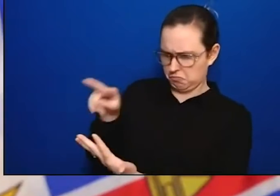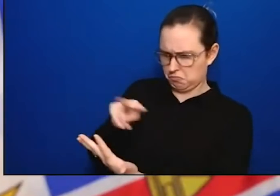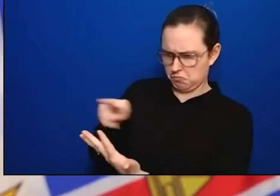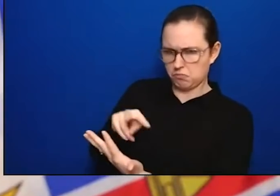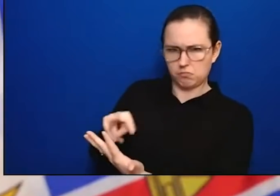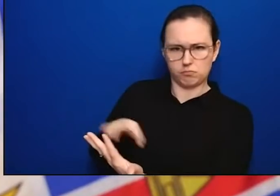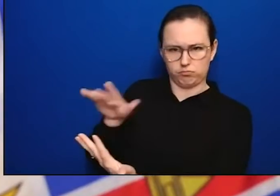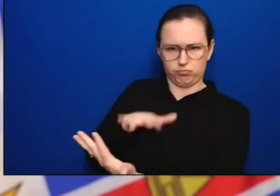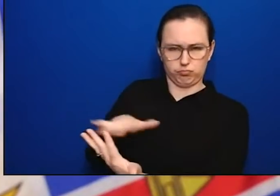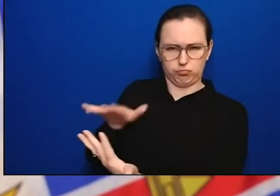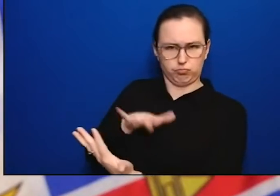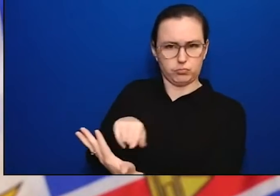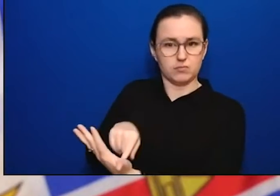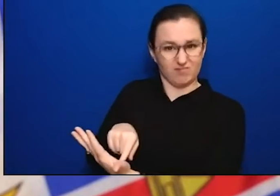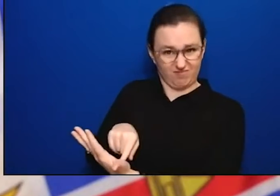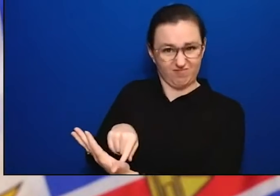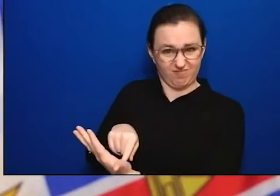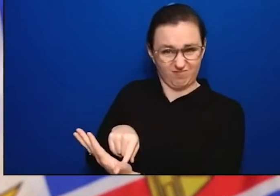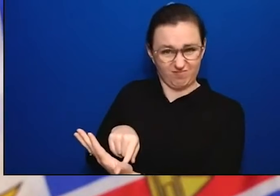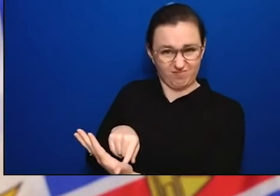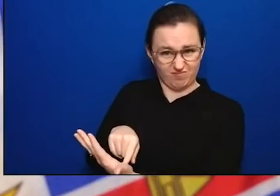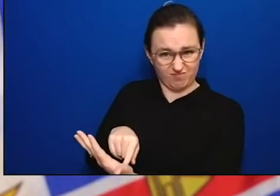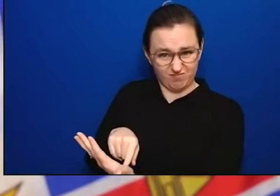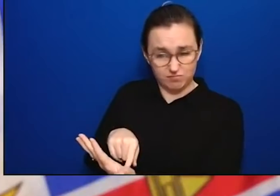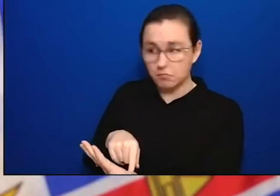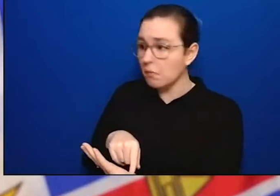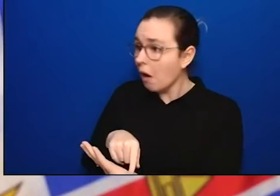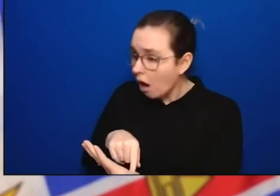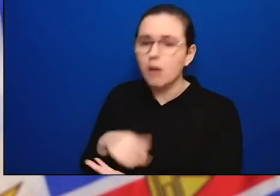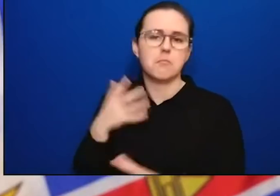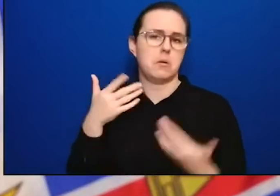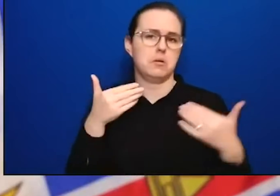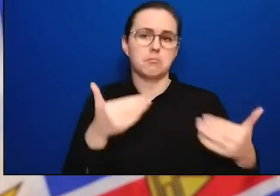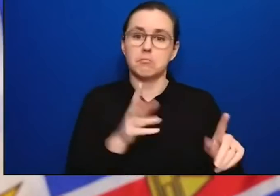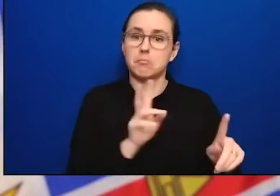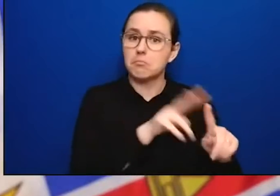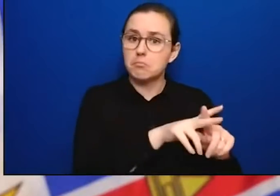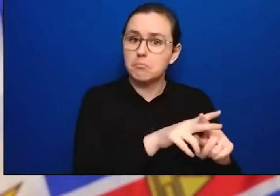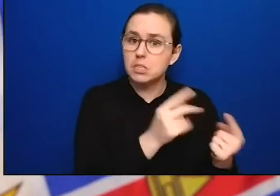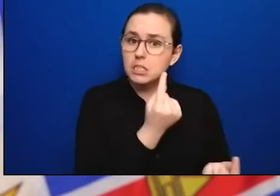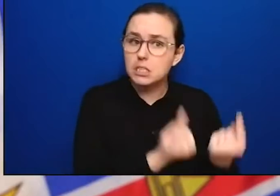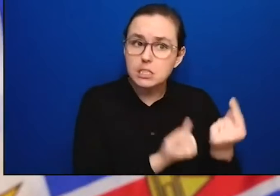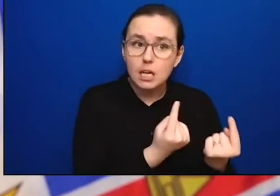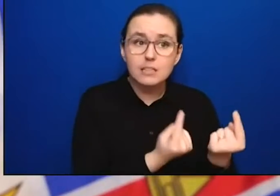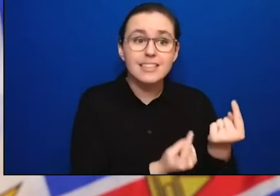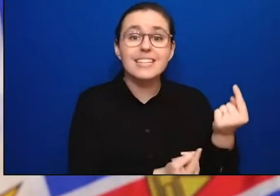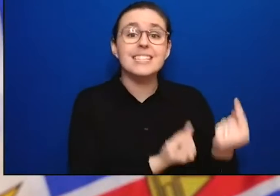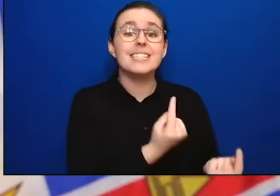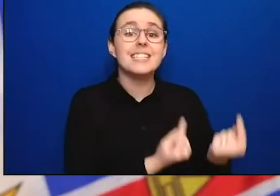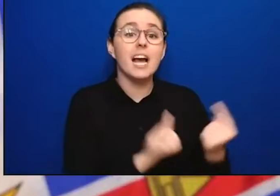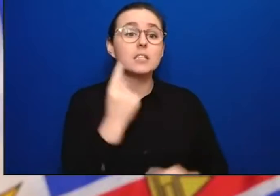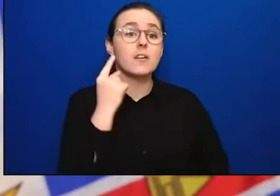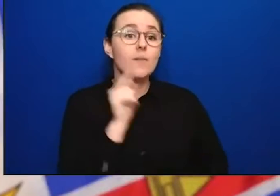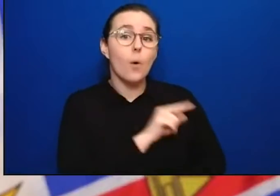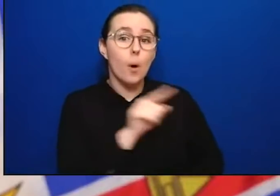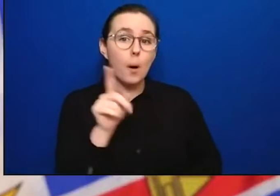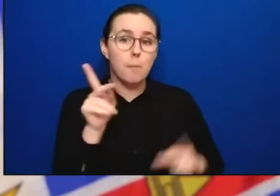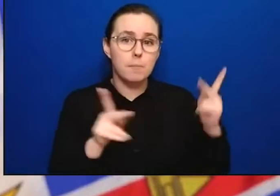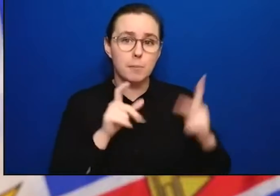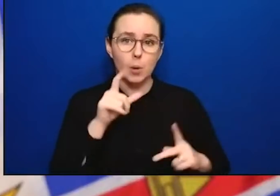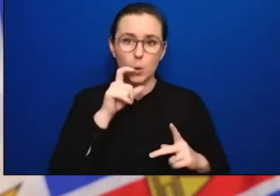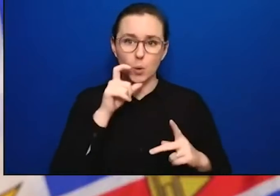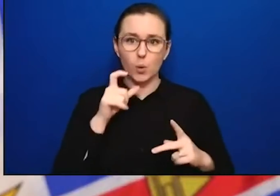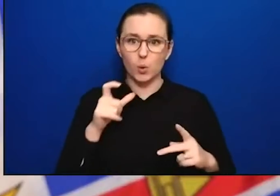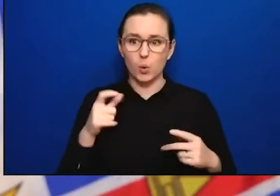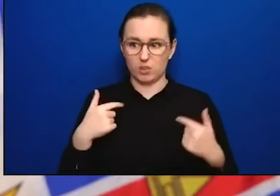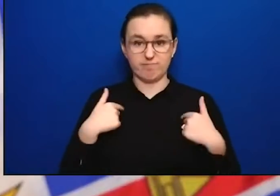certain people, particularly people where you might be eligible for treatment, or you may be more at risk of severe illness, or for